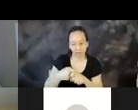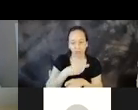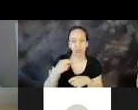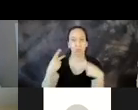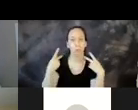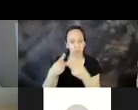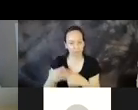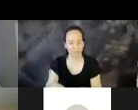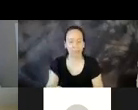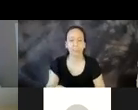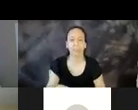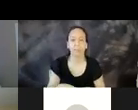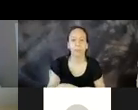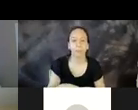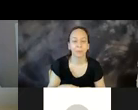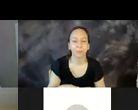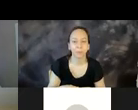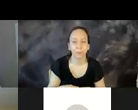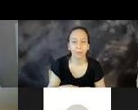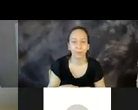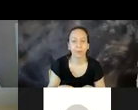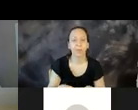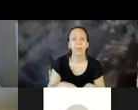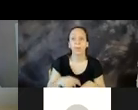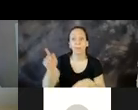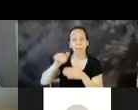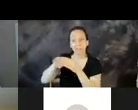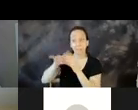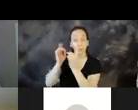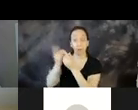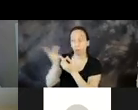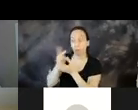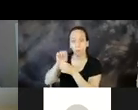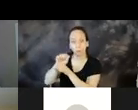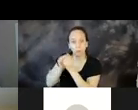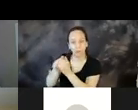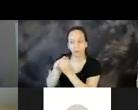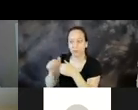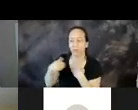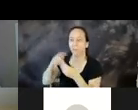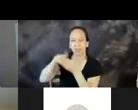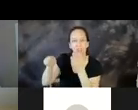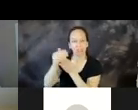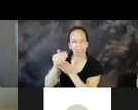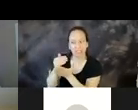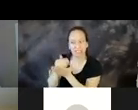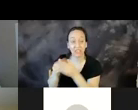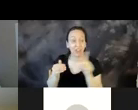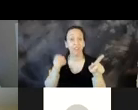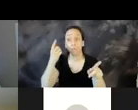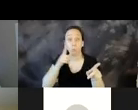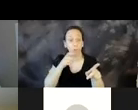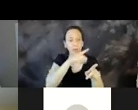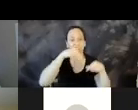We have worked with the MBTA system-wide accessibility department to create a checklist every retailer must complete prior